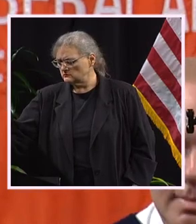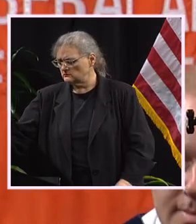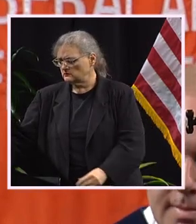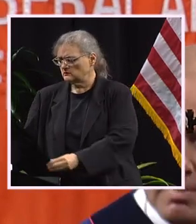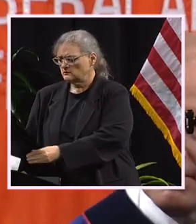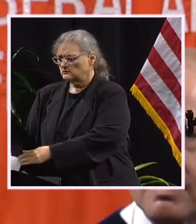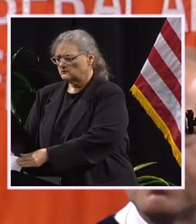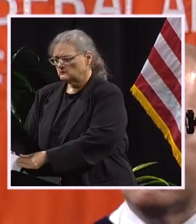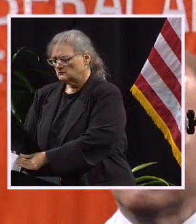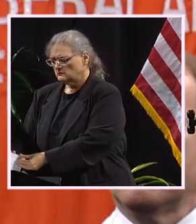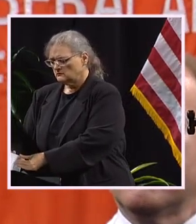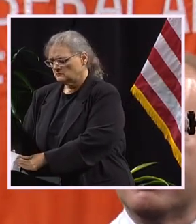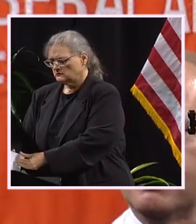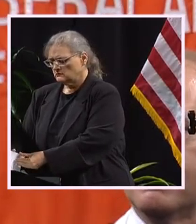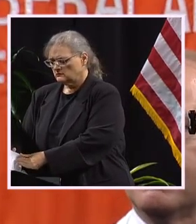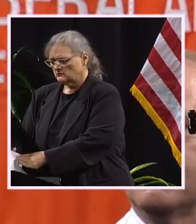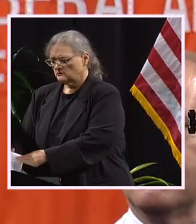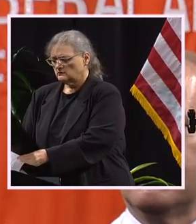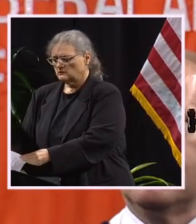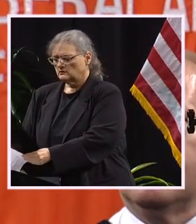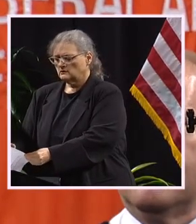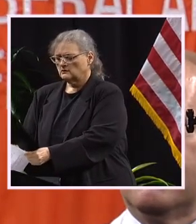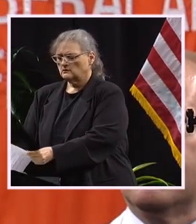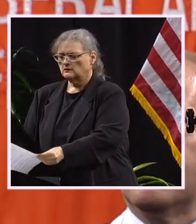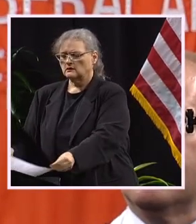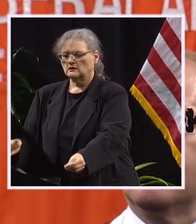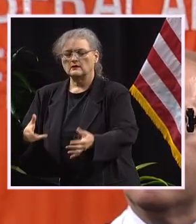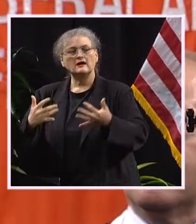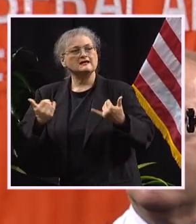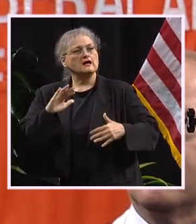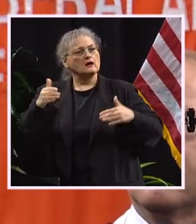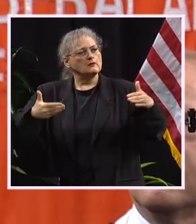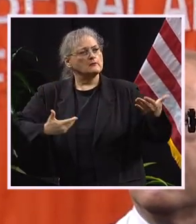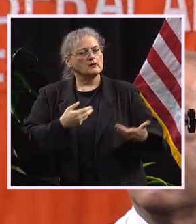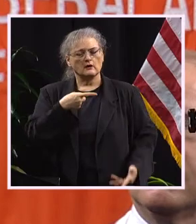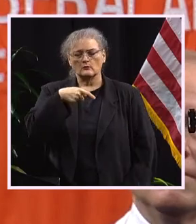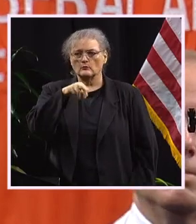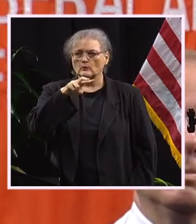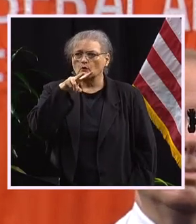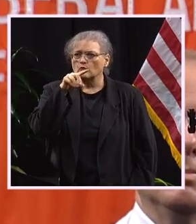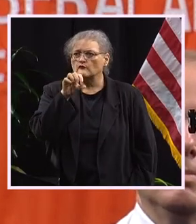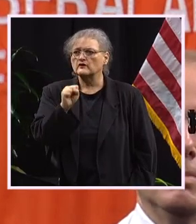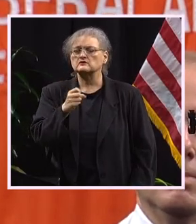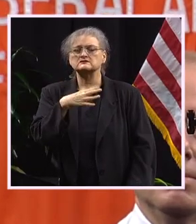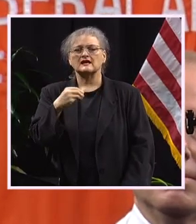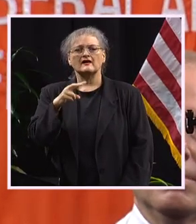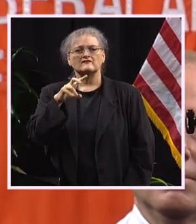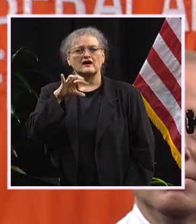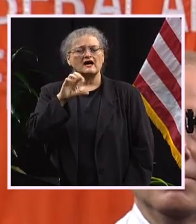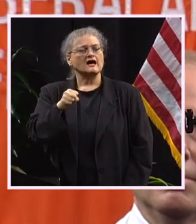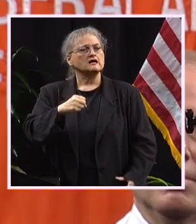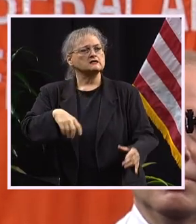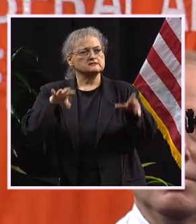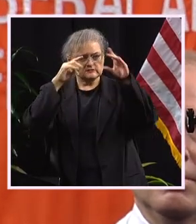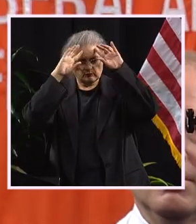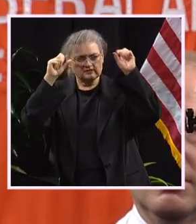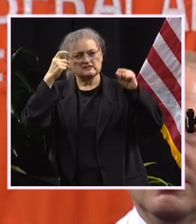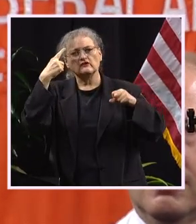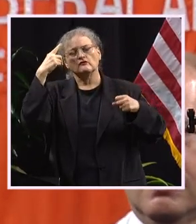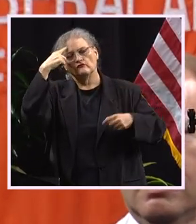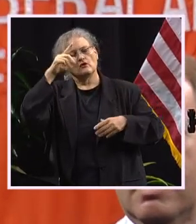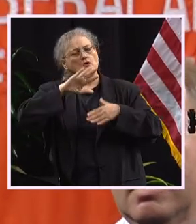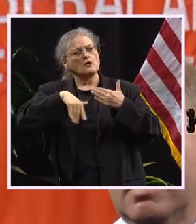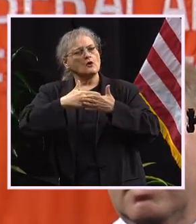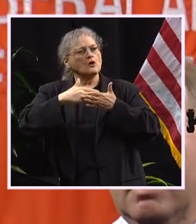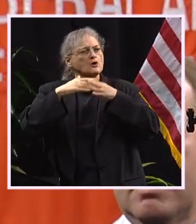It is now my distinct pleasure to introduce UTSA's Provost and Senior Vice President for Academic Affairs. Dr. Kimberly Andrews